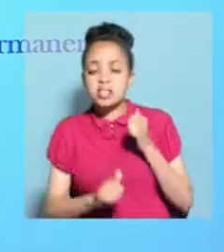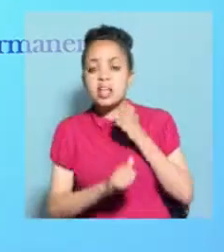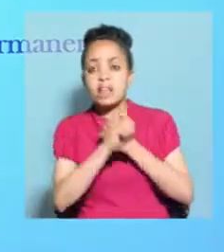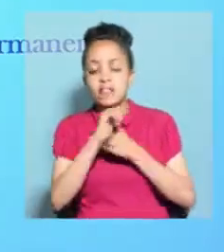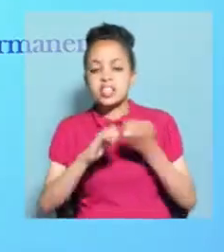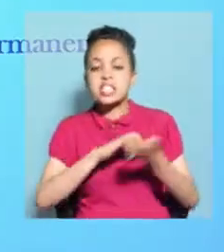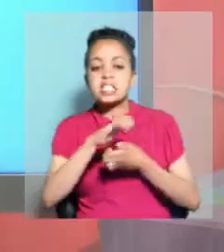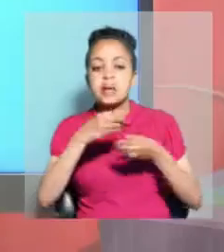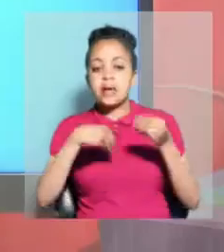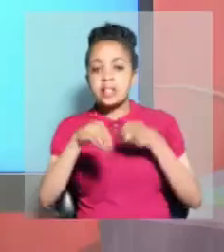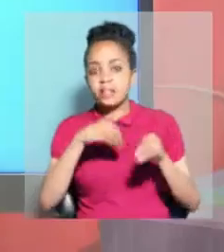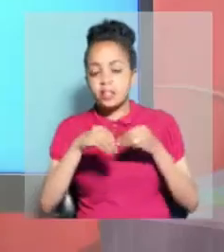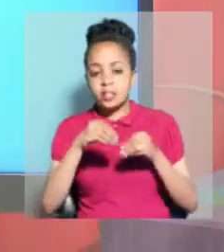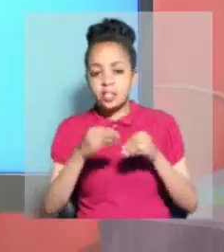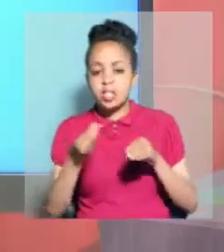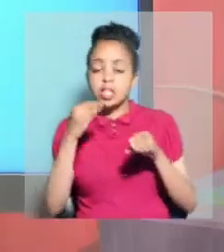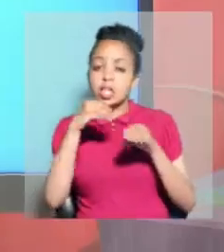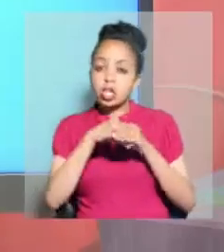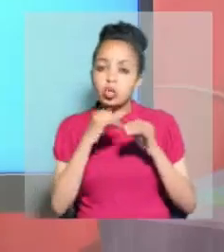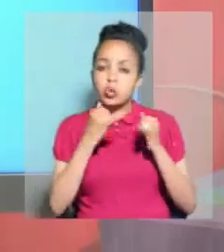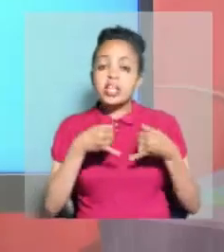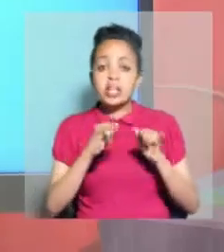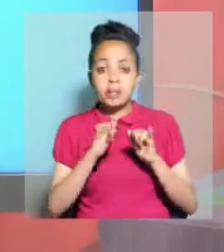activity, including inhibitor?